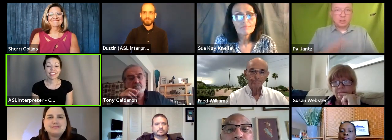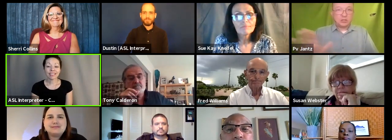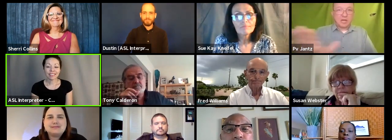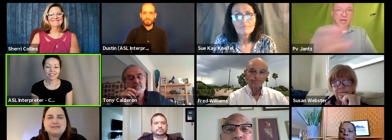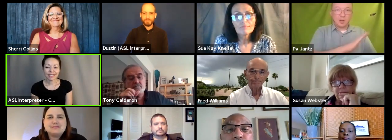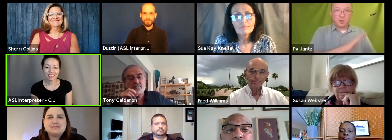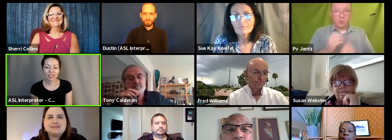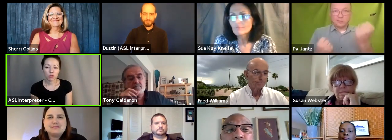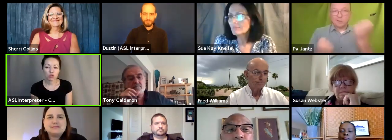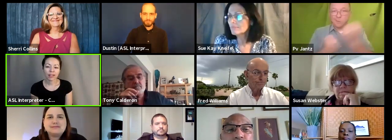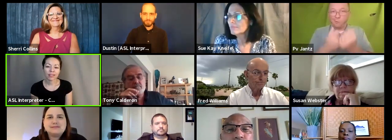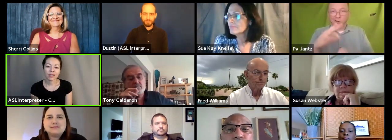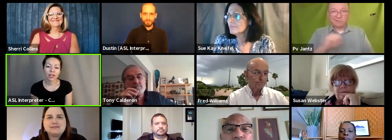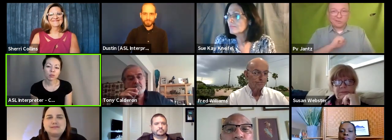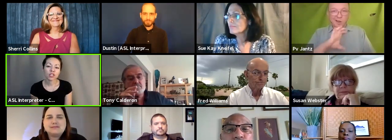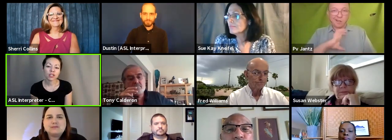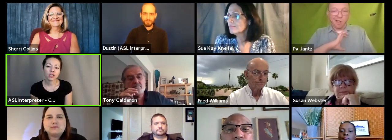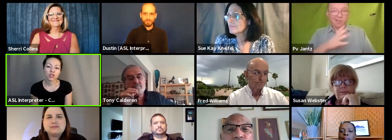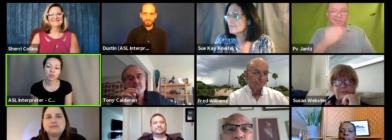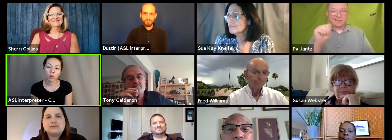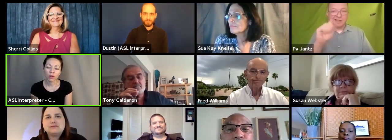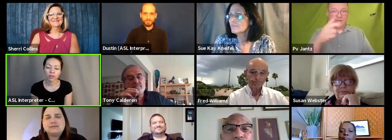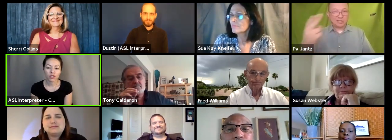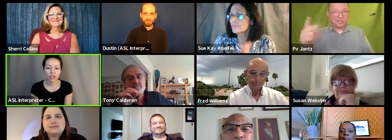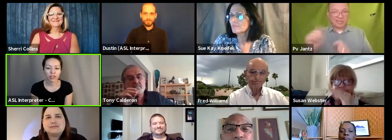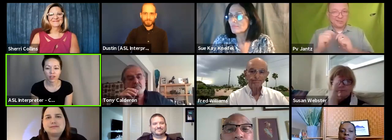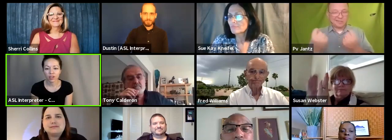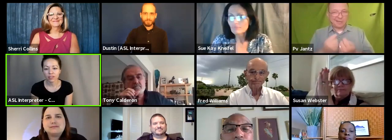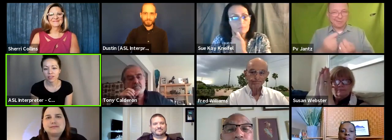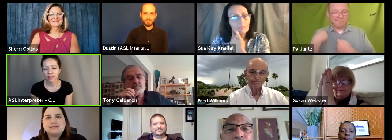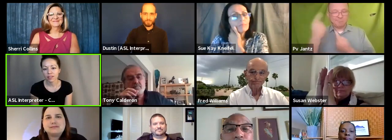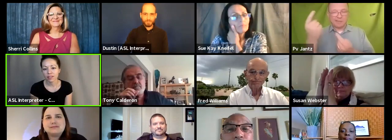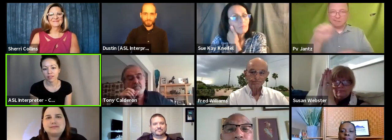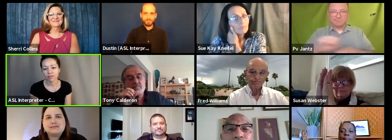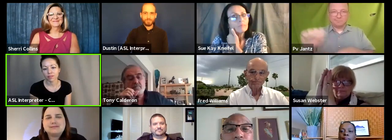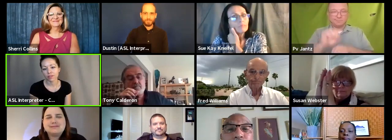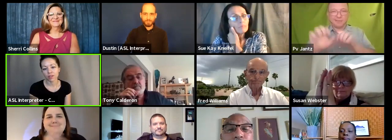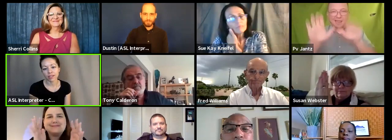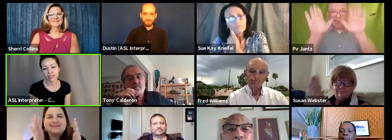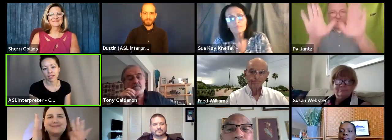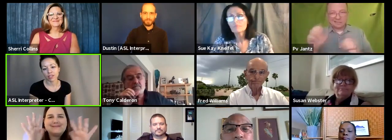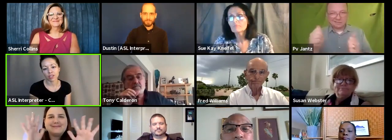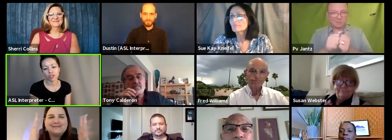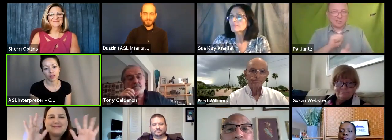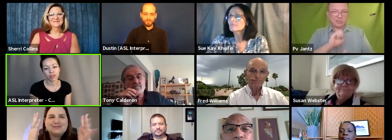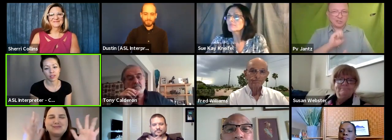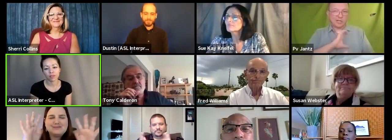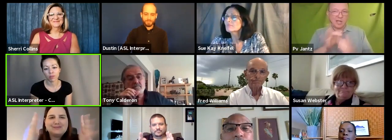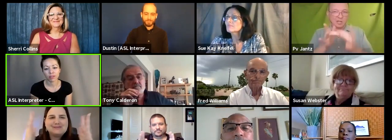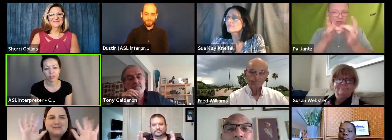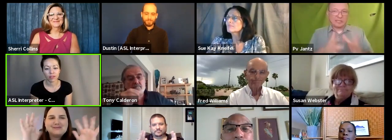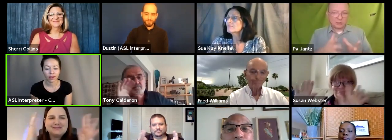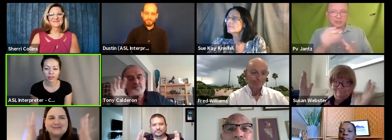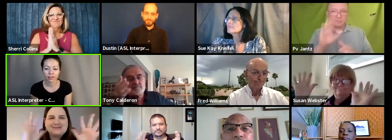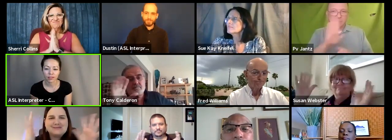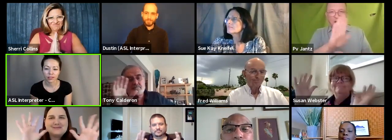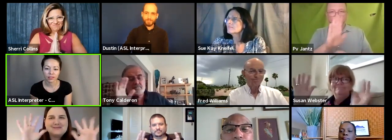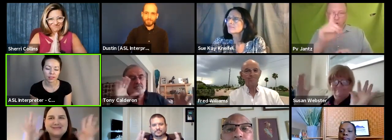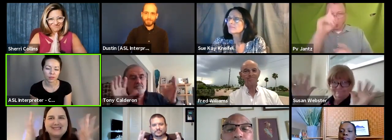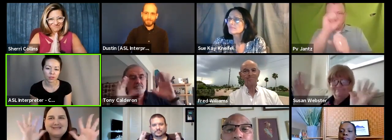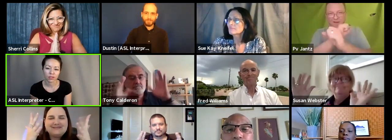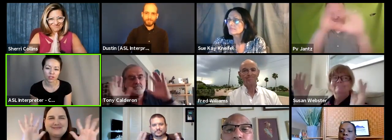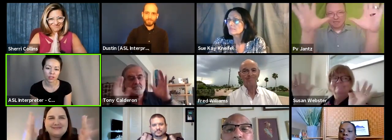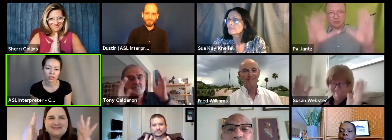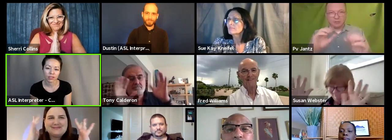Seeing none, the motion passes. I appreciate your support for Sherry Collins and for ACDHH. You guys have been